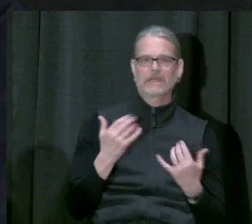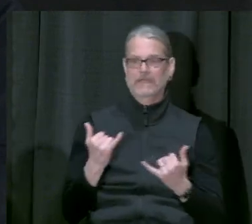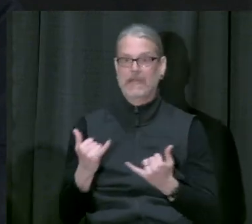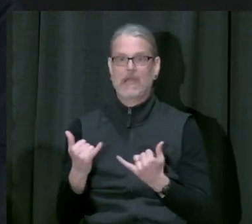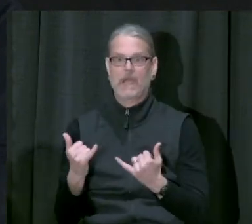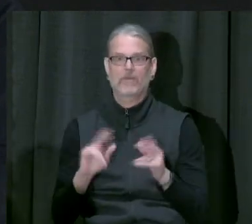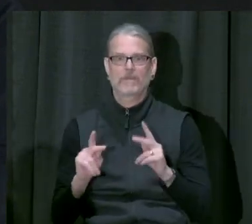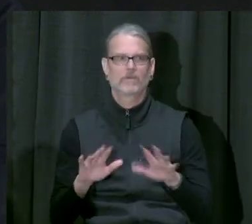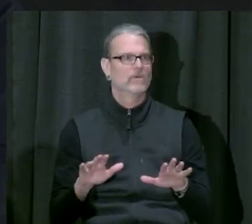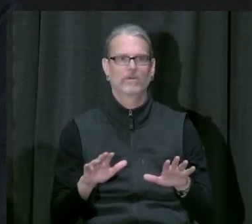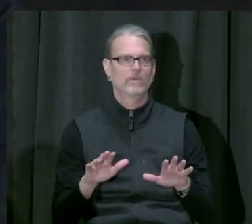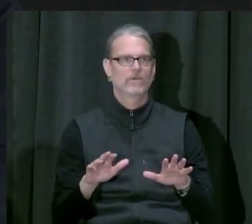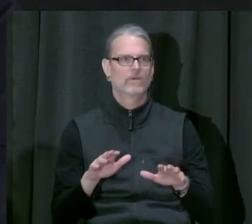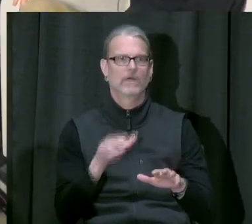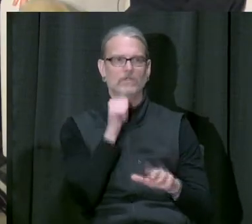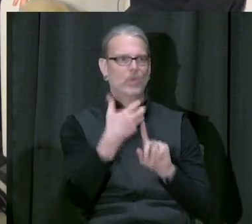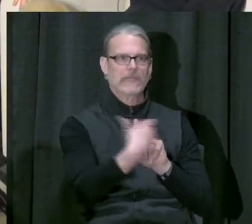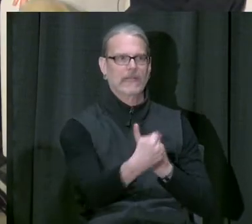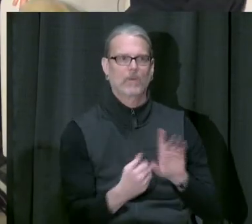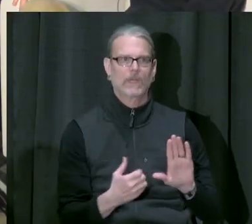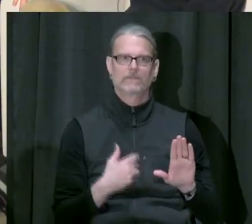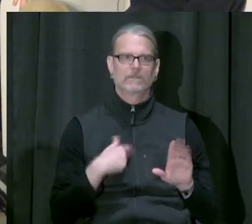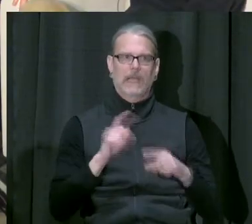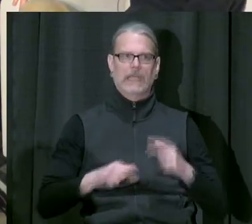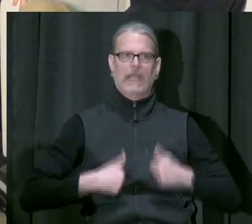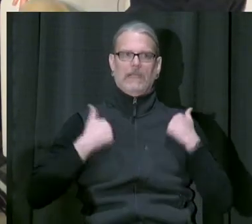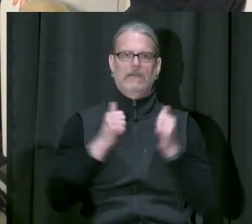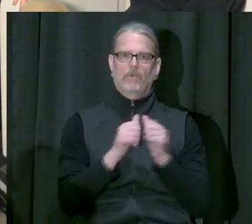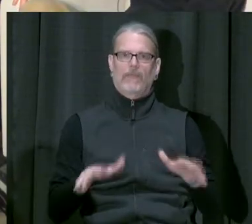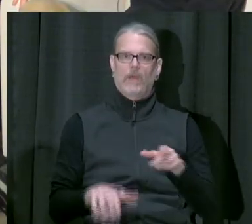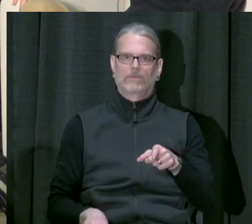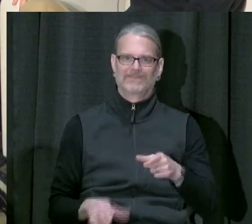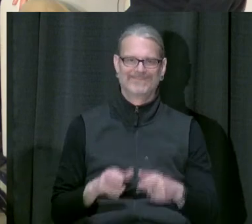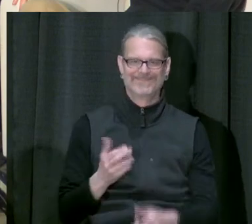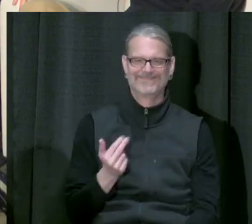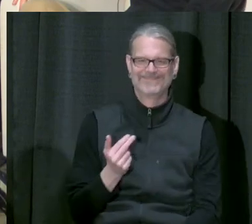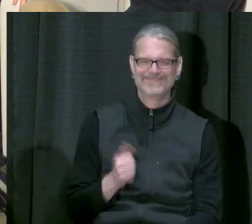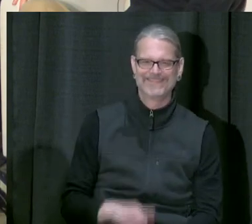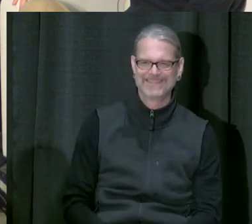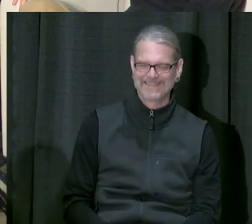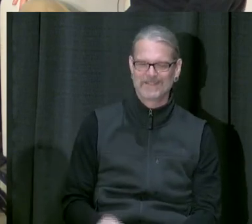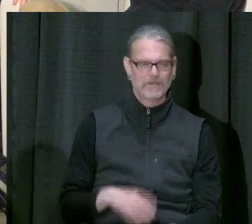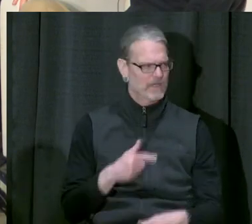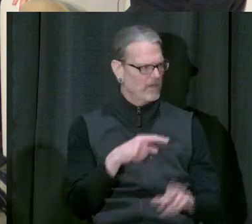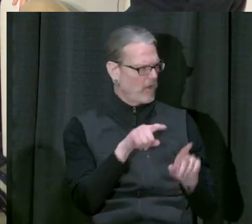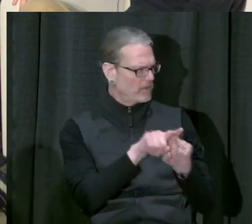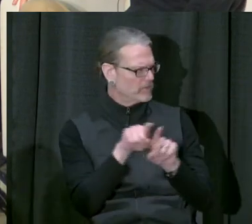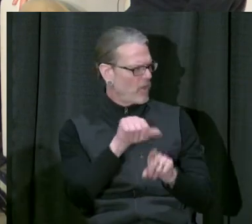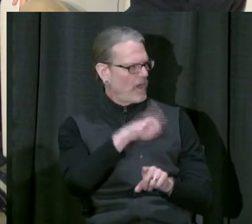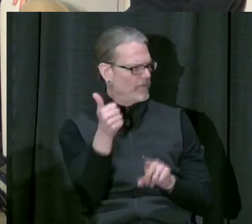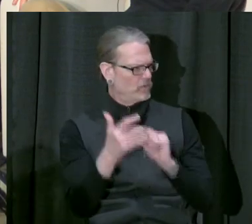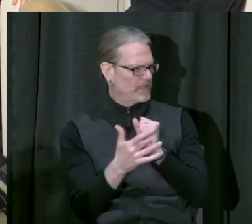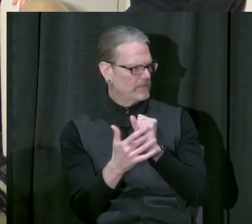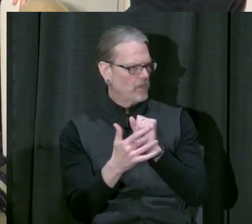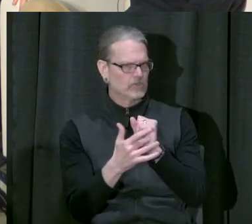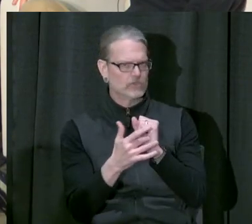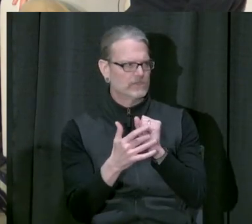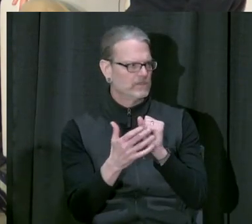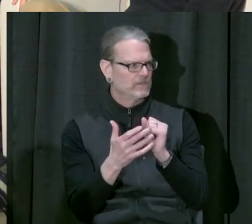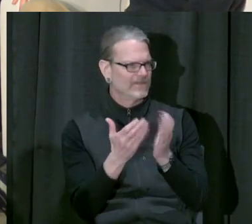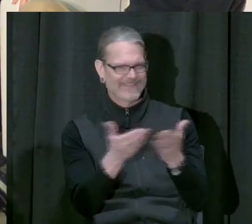without. And I think like so many of the other technology products that we see here at